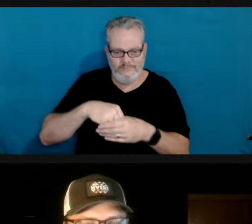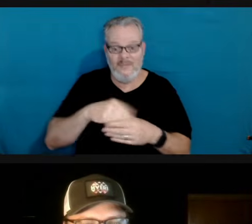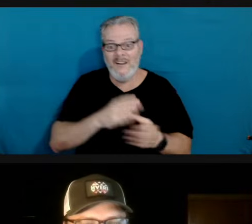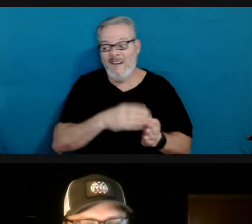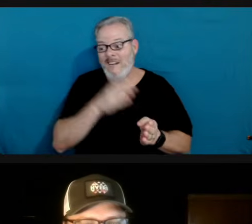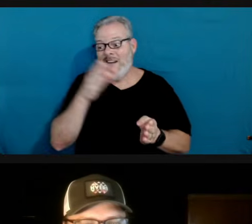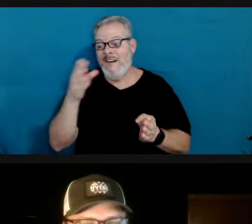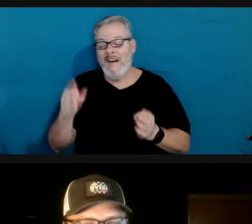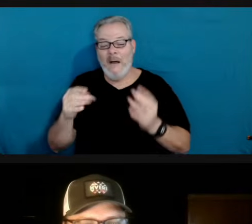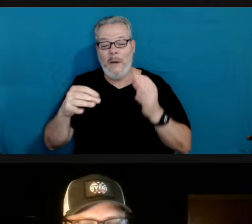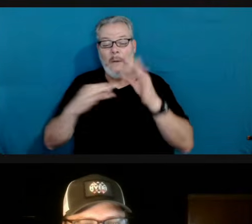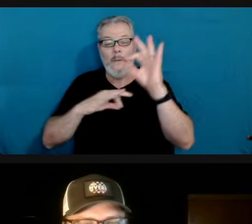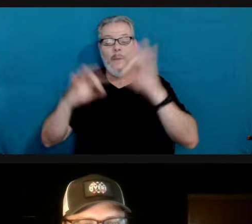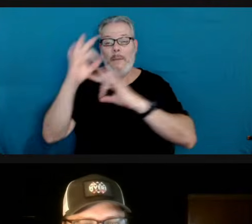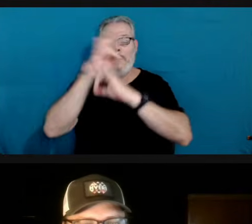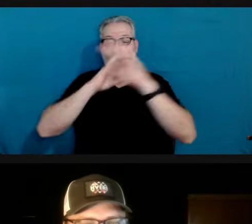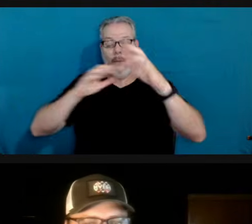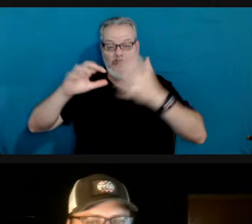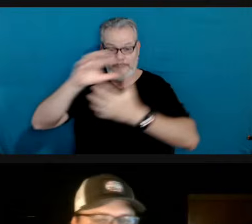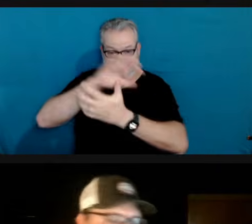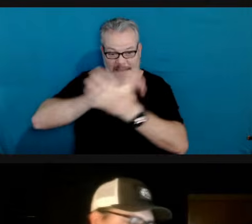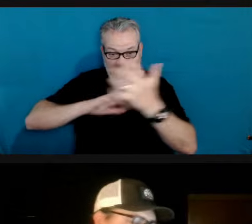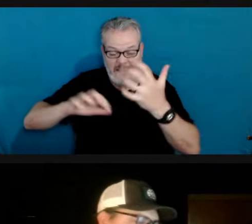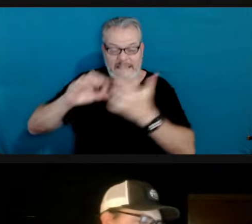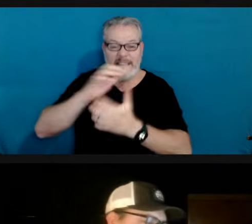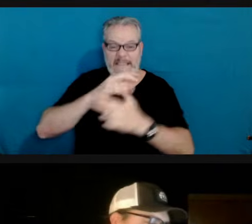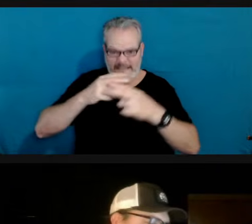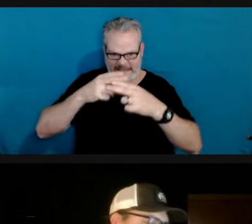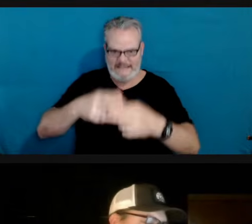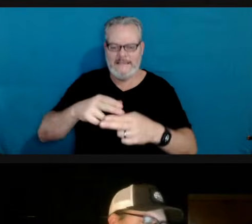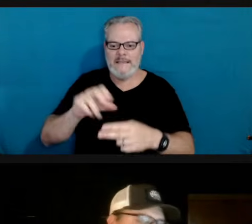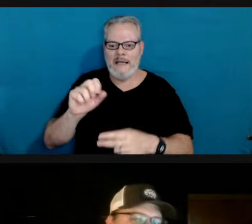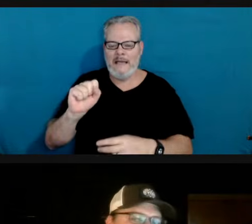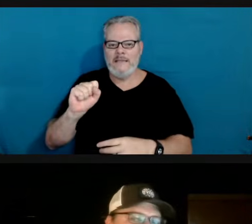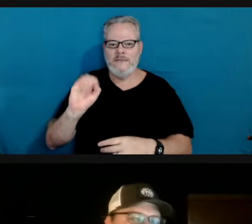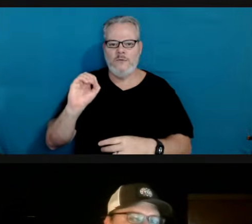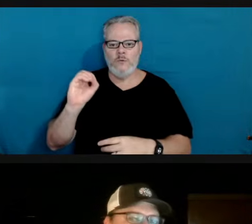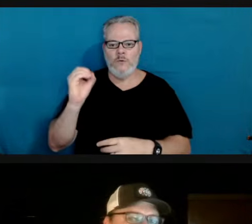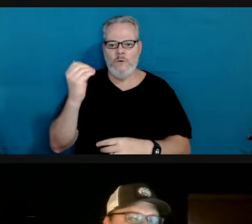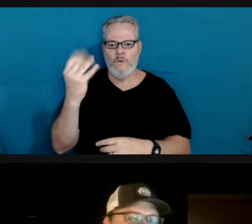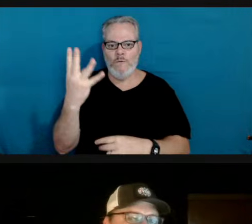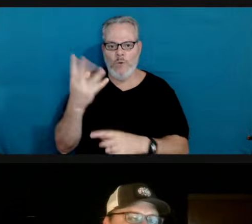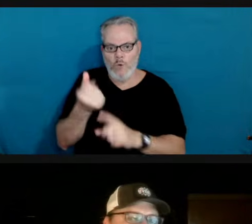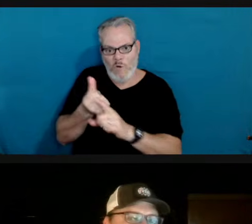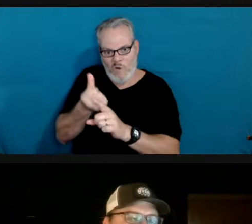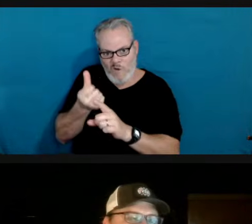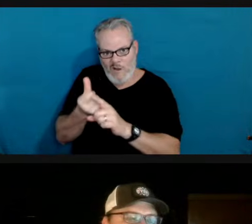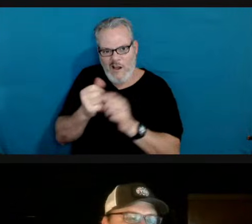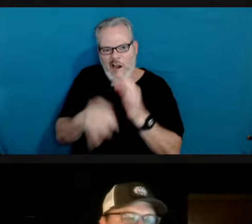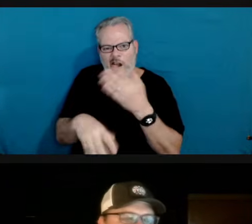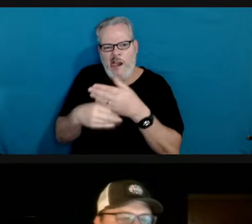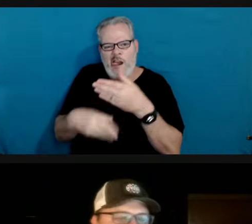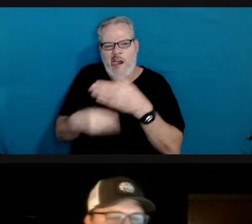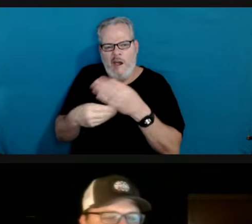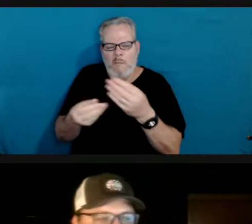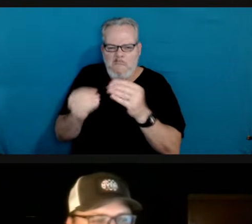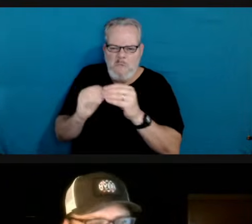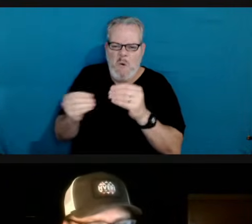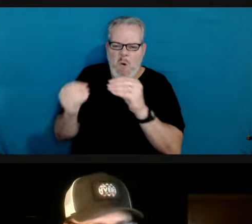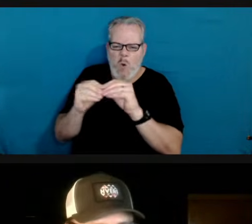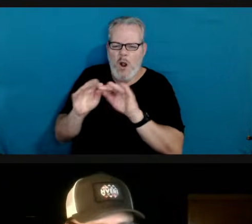longer from that source gas. You can see distributed in that same kind of pattern here, but maybe a little bit extra effect over towards